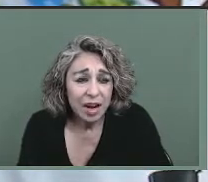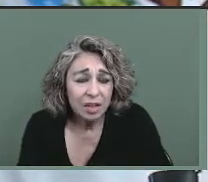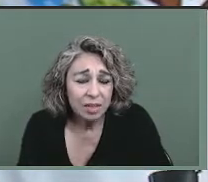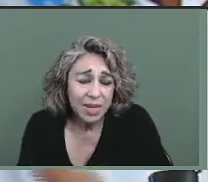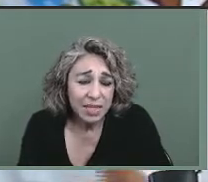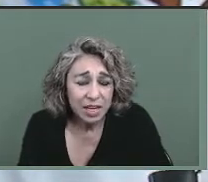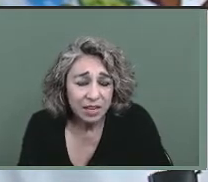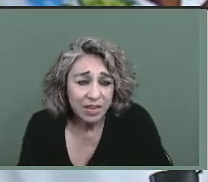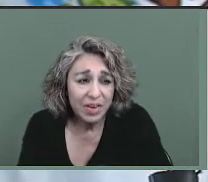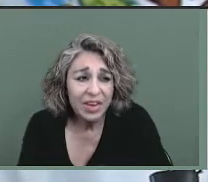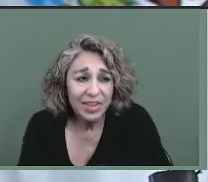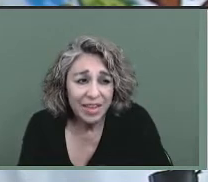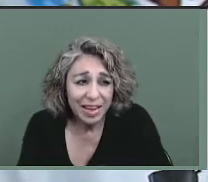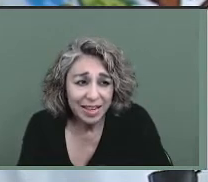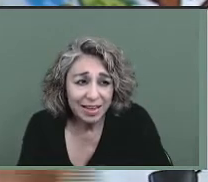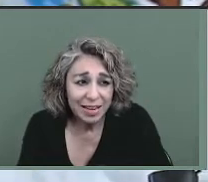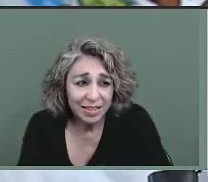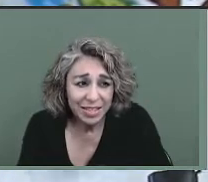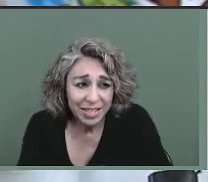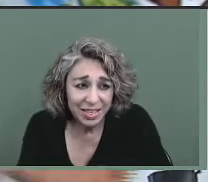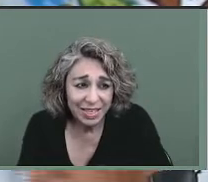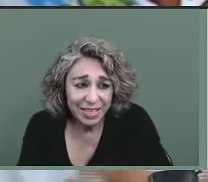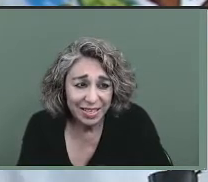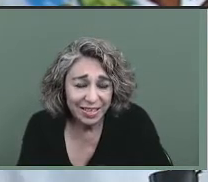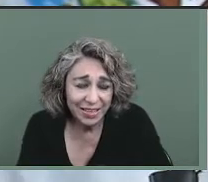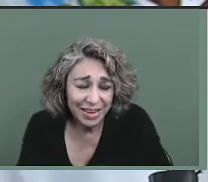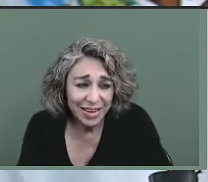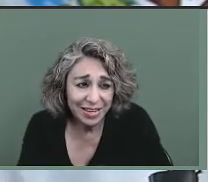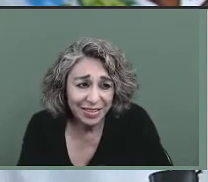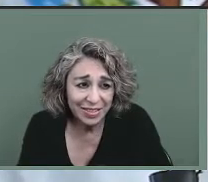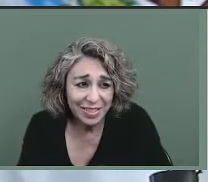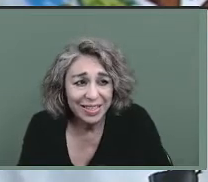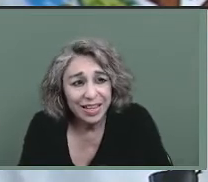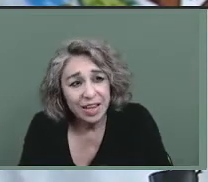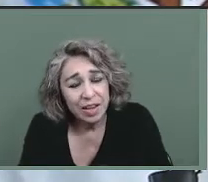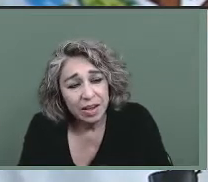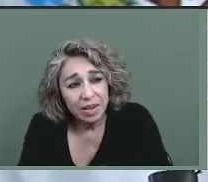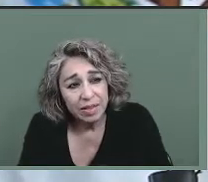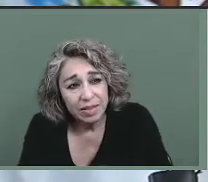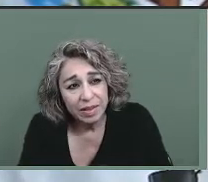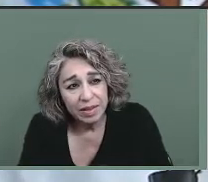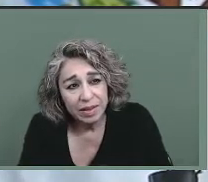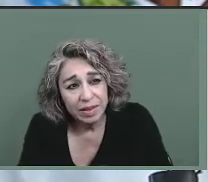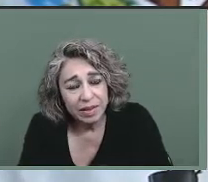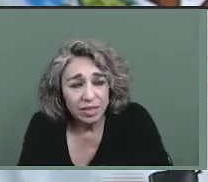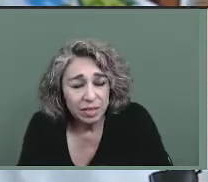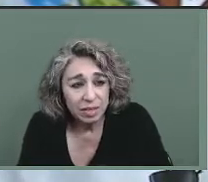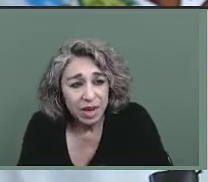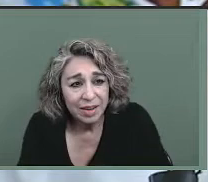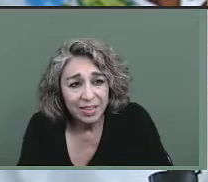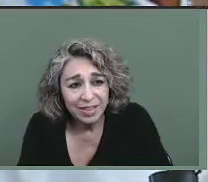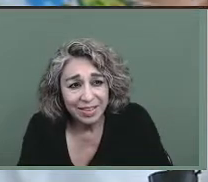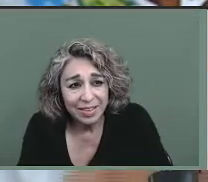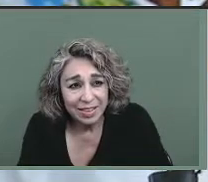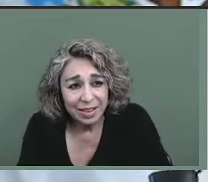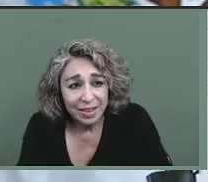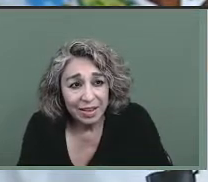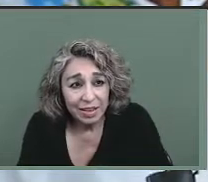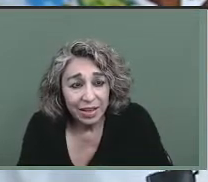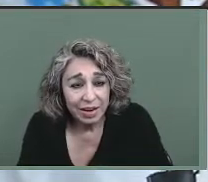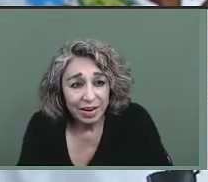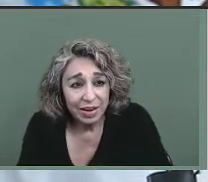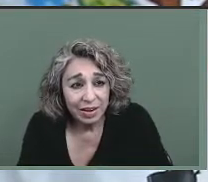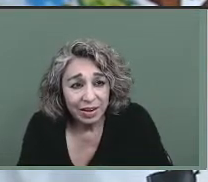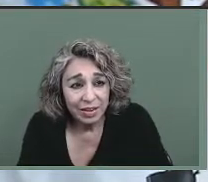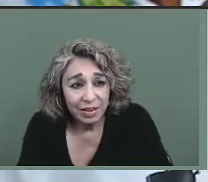that all depends on a very good diagnostician or diagnosis. There's some doctors